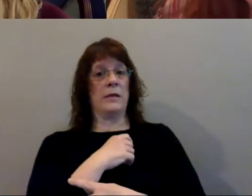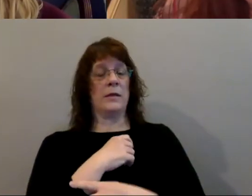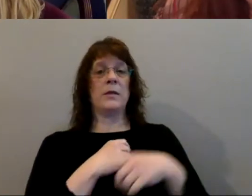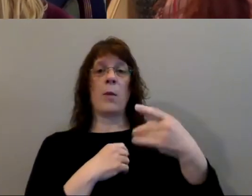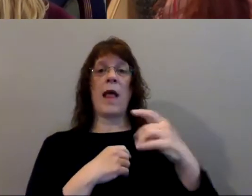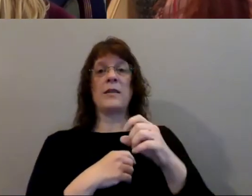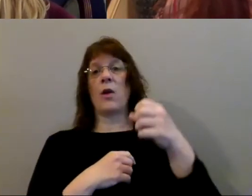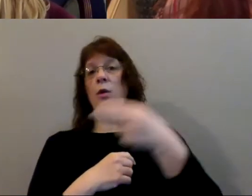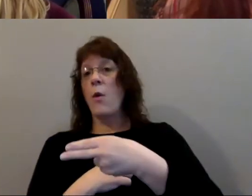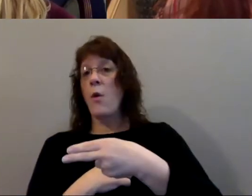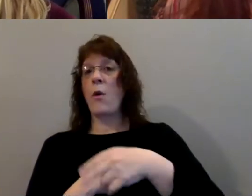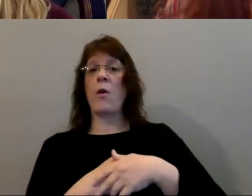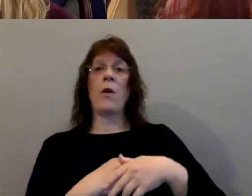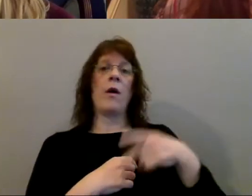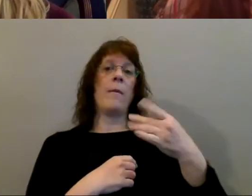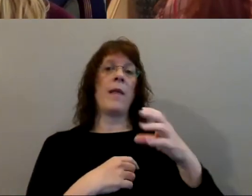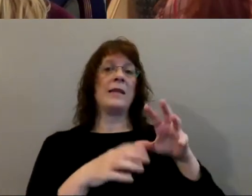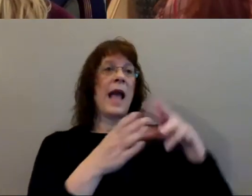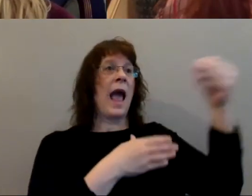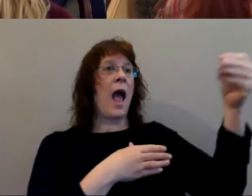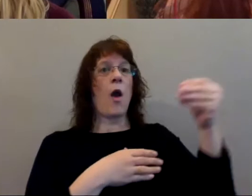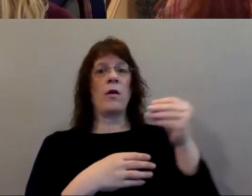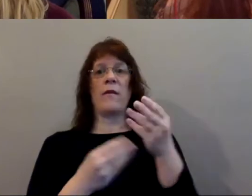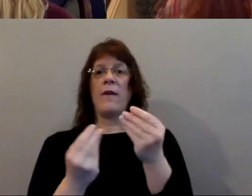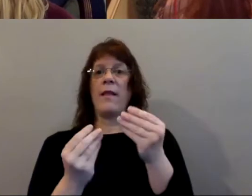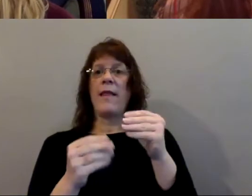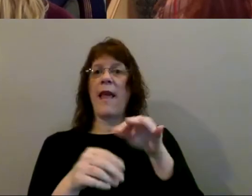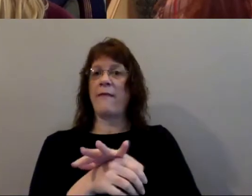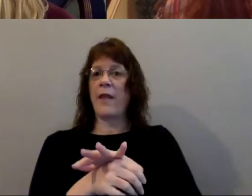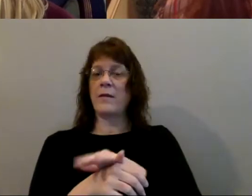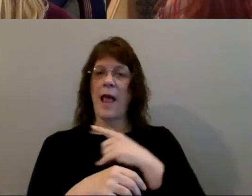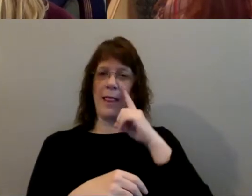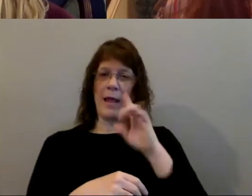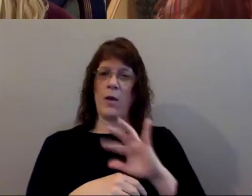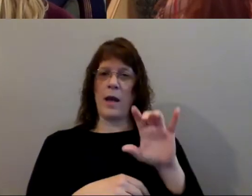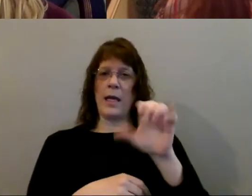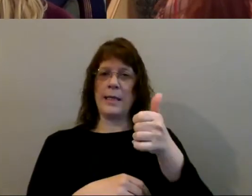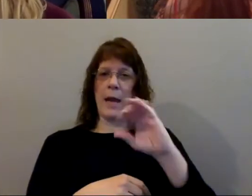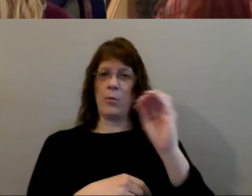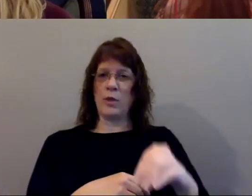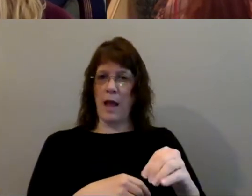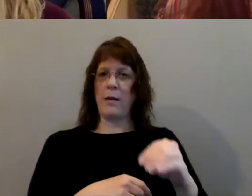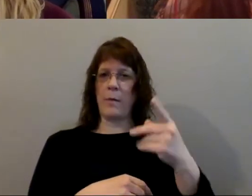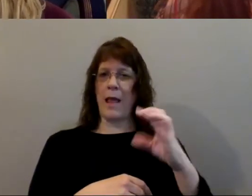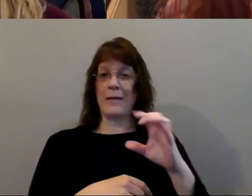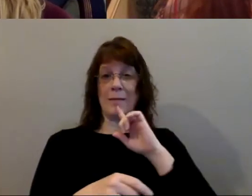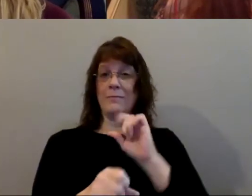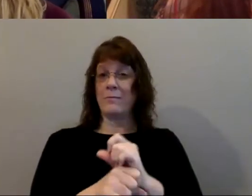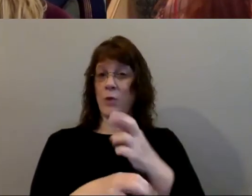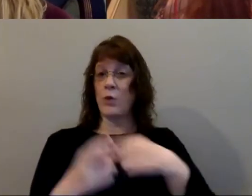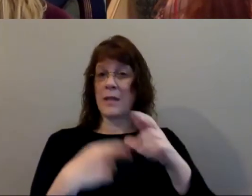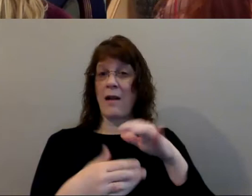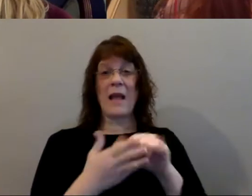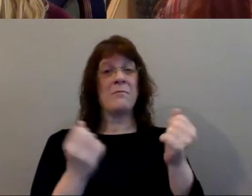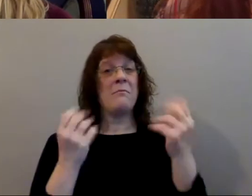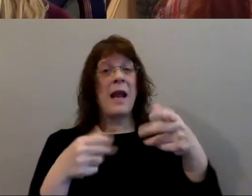littered, plastic that escapes from landfills. I think something along the lines of only 10% of plastic is recycled. So that's a lot of opportunities